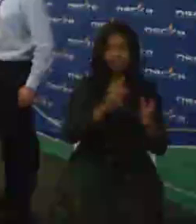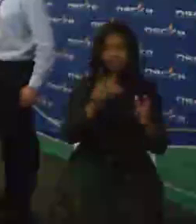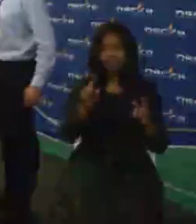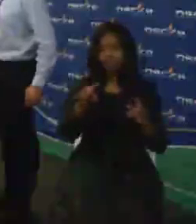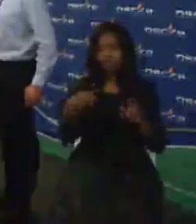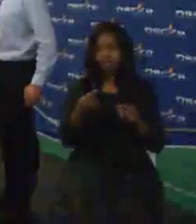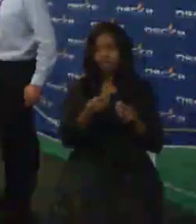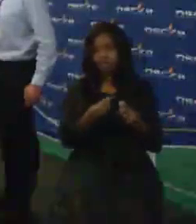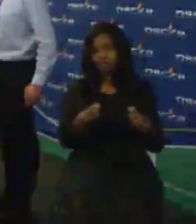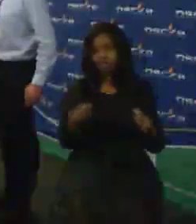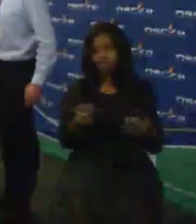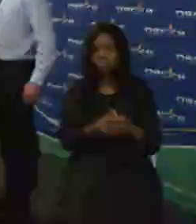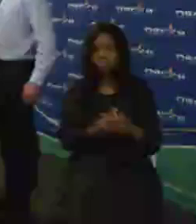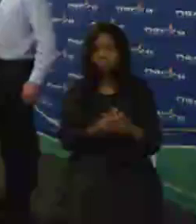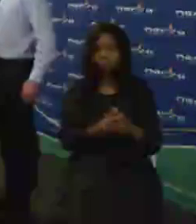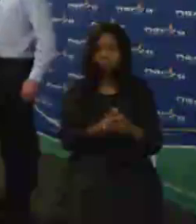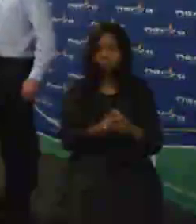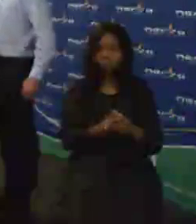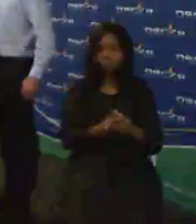other indirect effects.